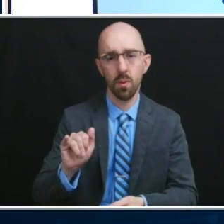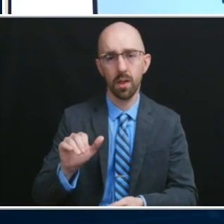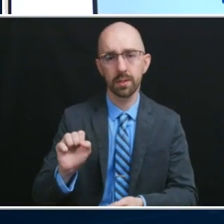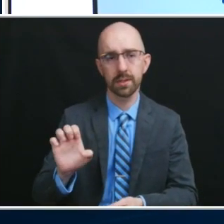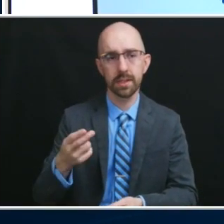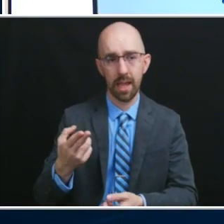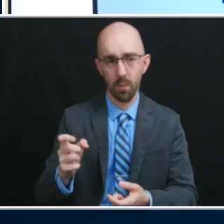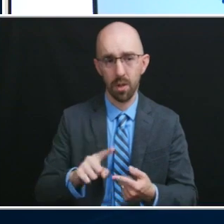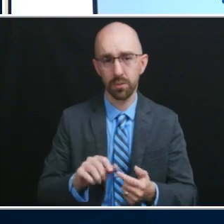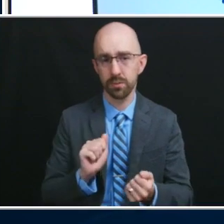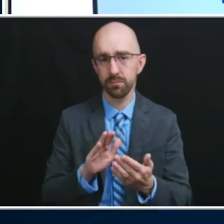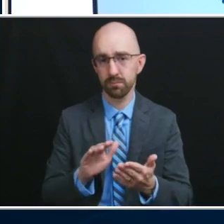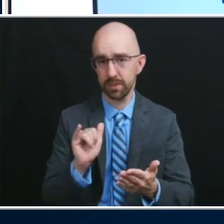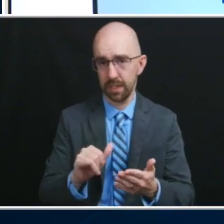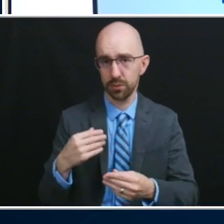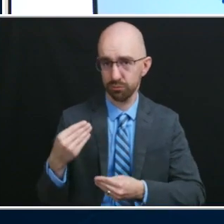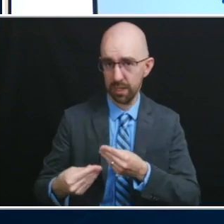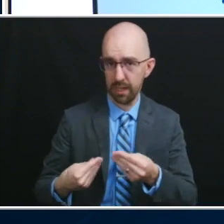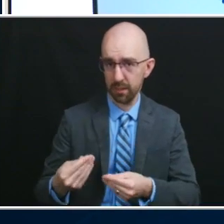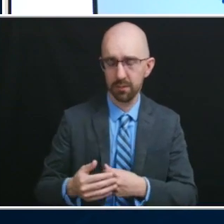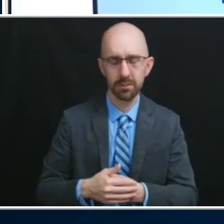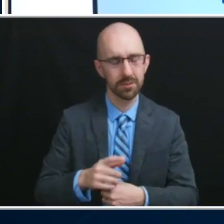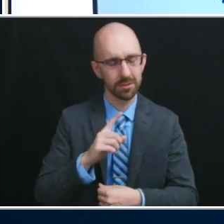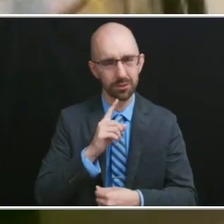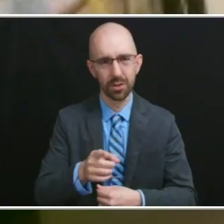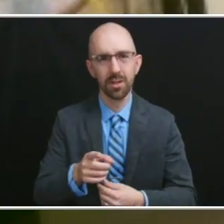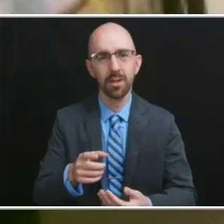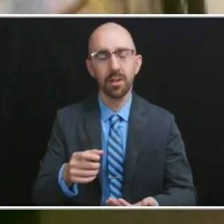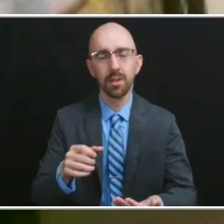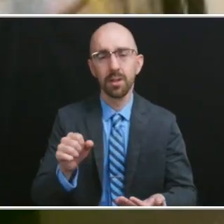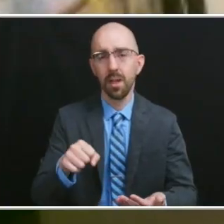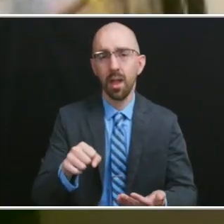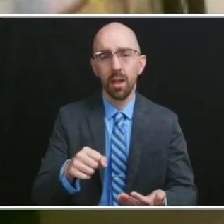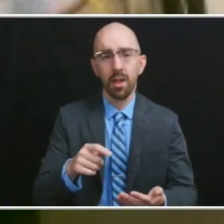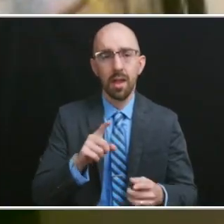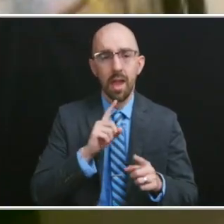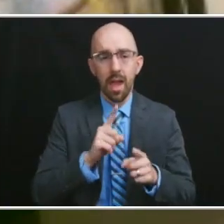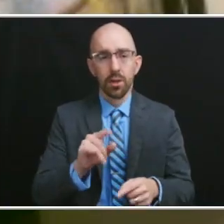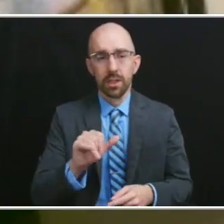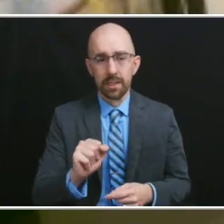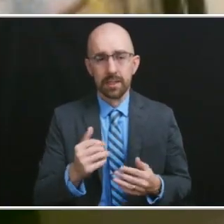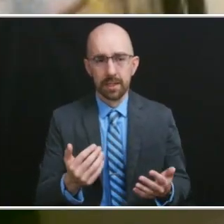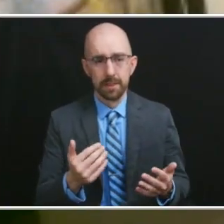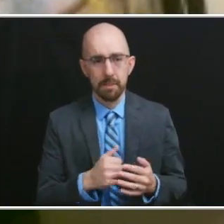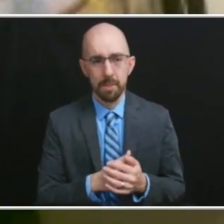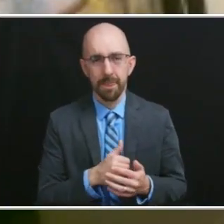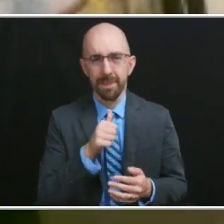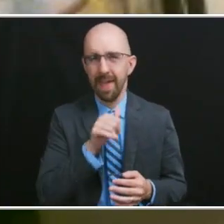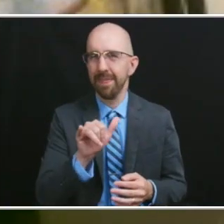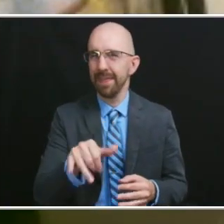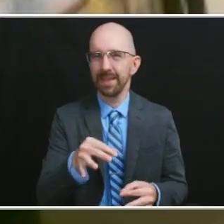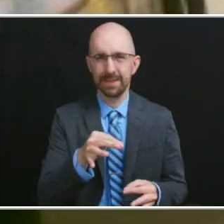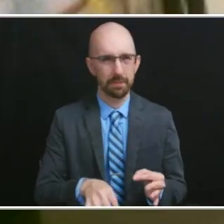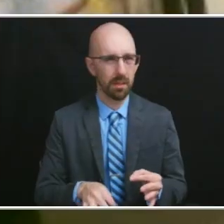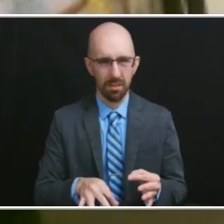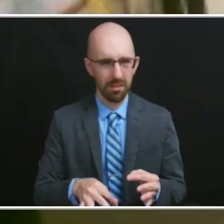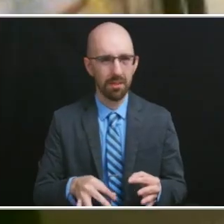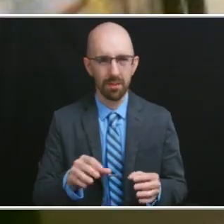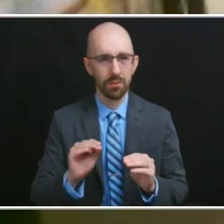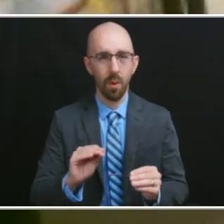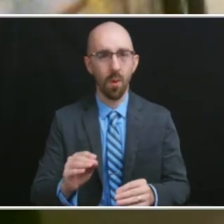one? Is it genetic? So, sure. The answer is it's not that simple. There's no straightforward